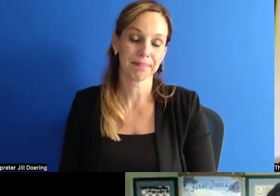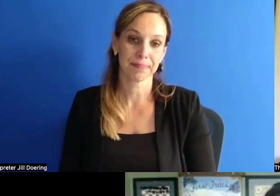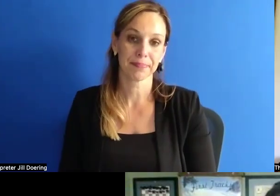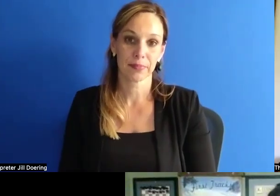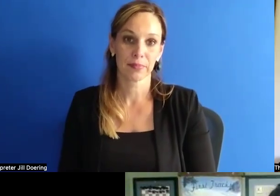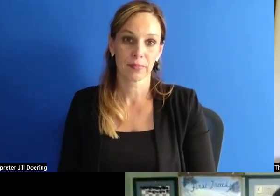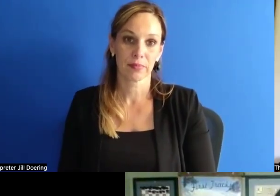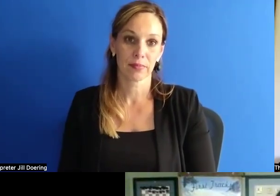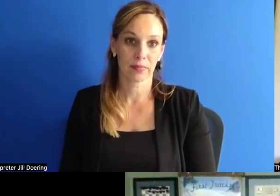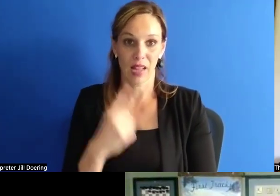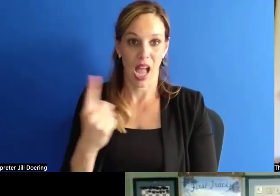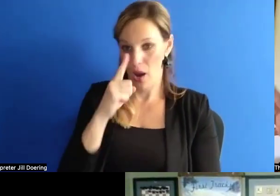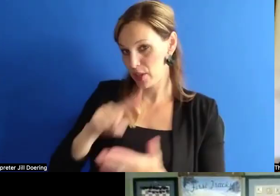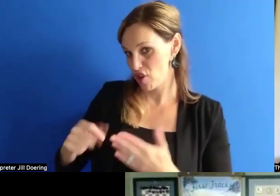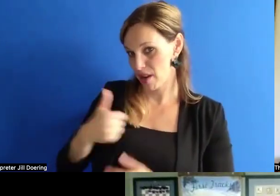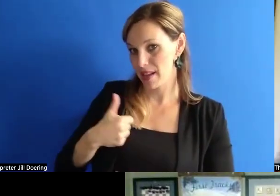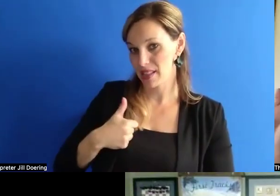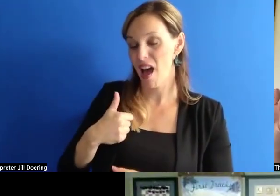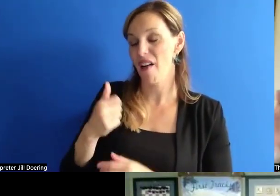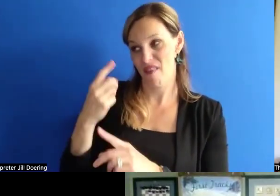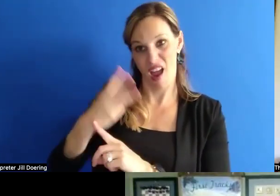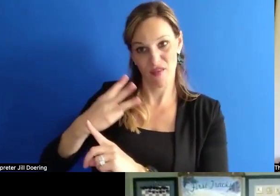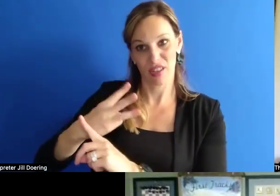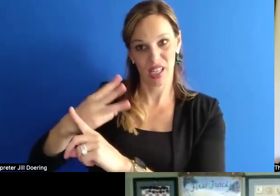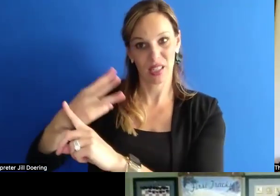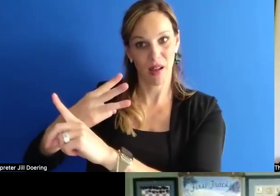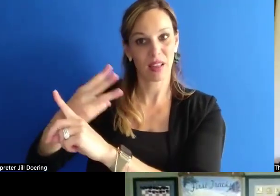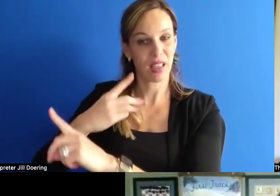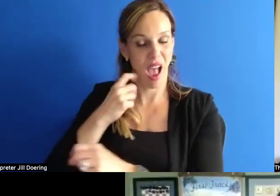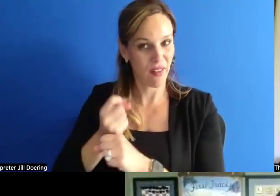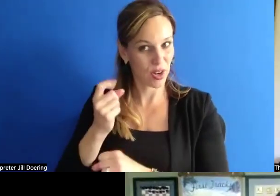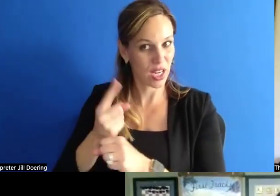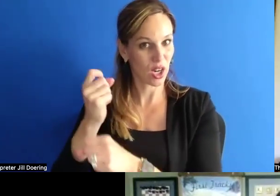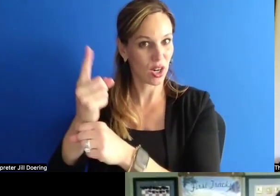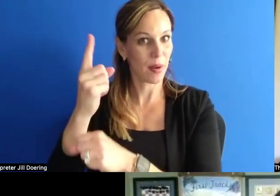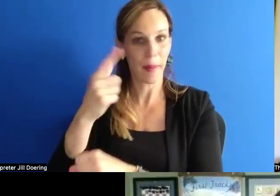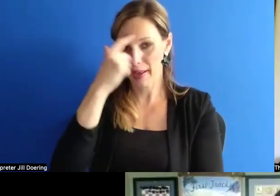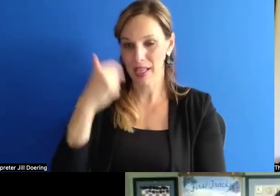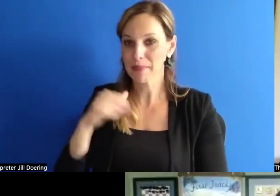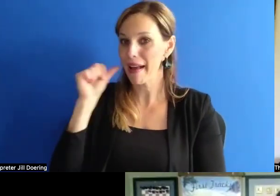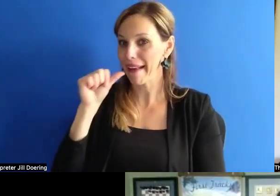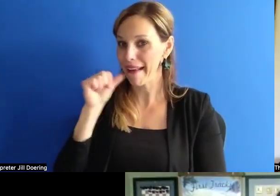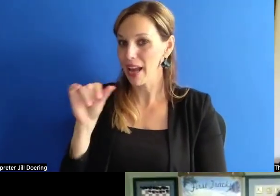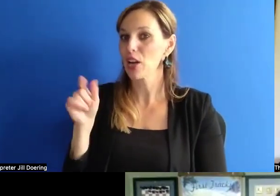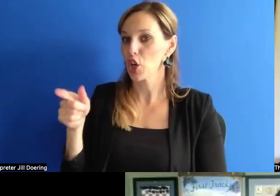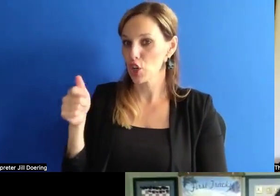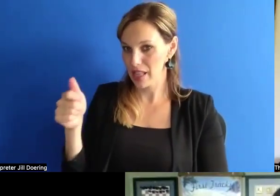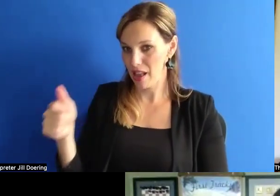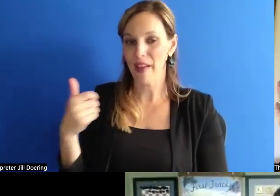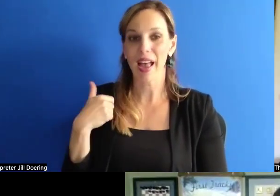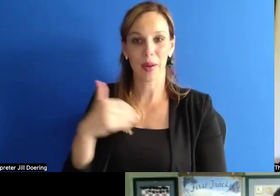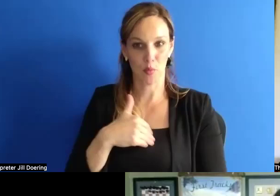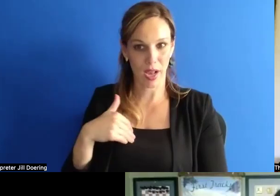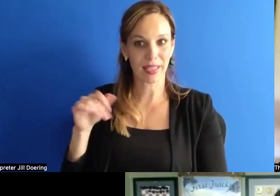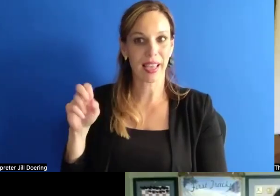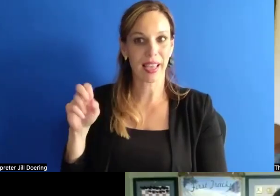will check myself every 6 months or every year just to make sure. Yeah. Because my aunt beat breast cancer. So